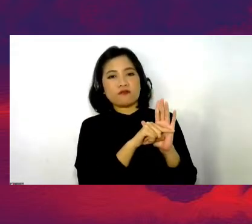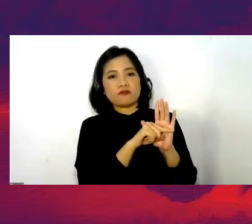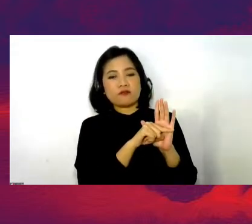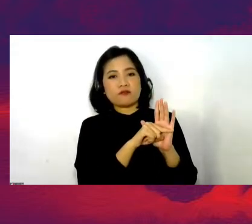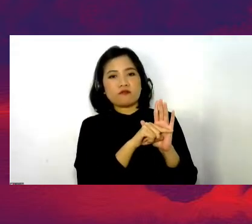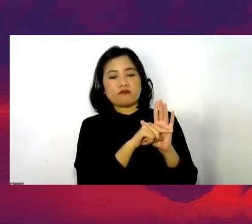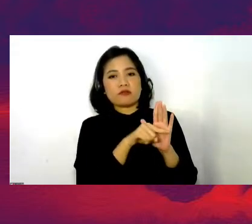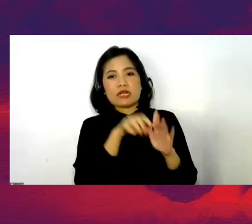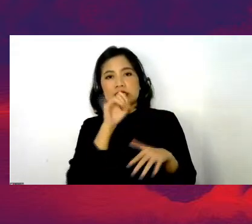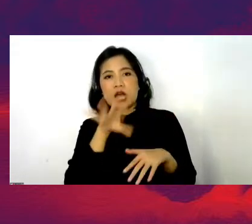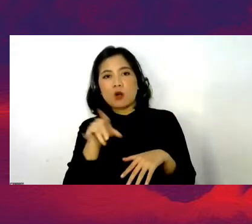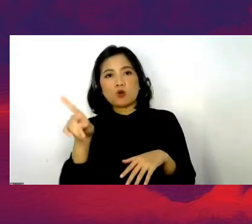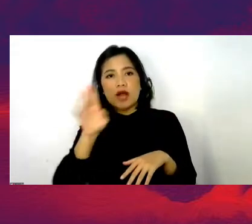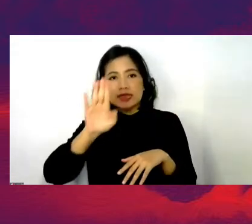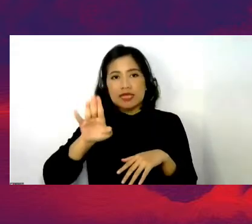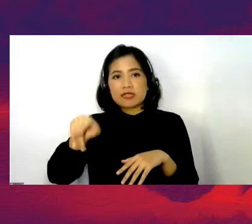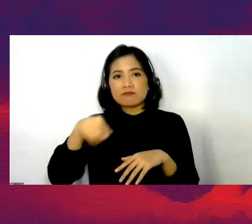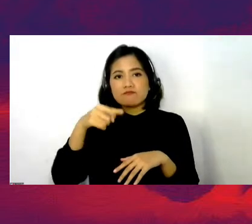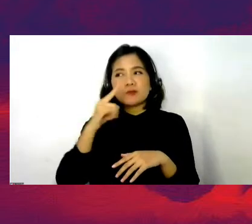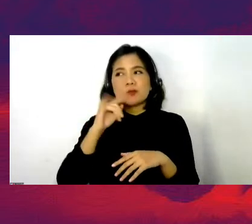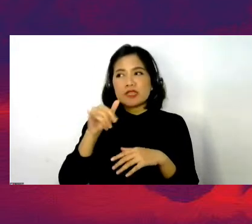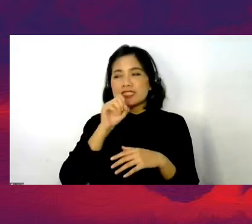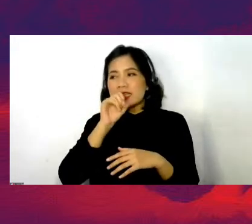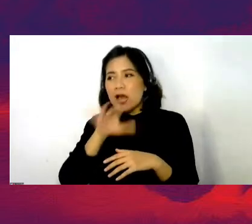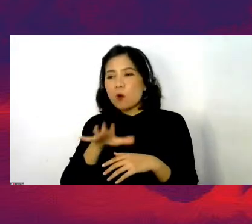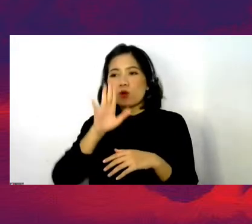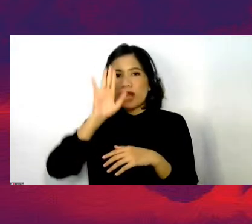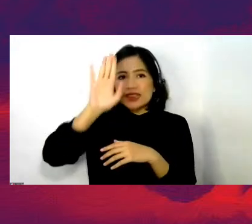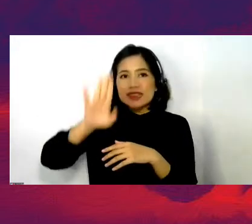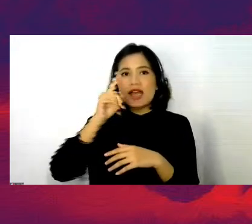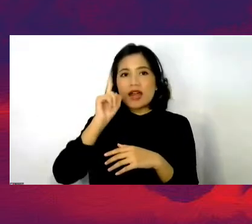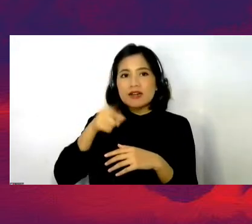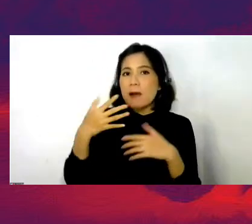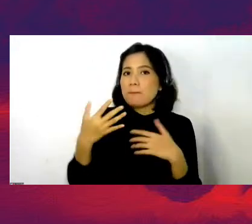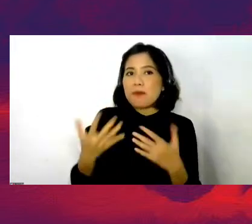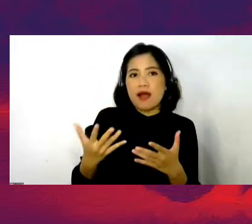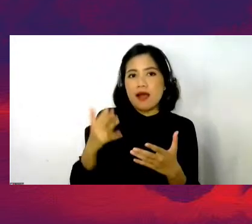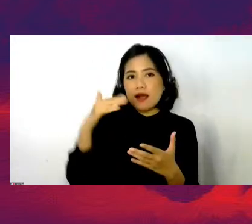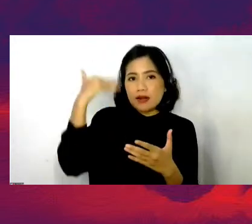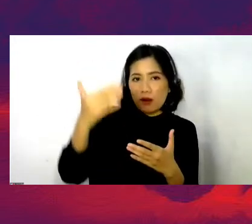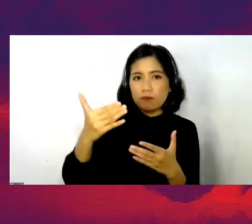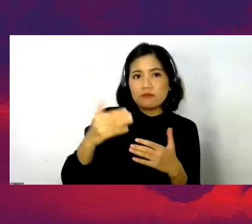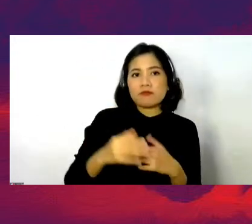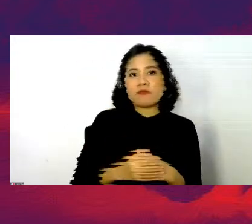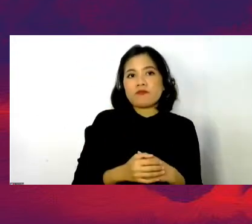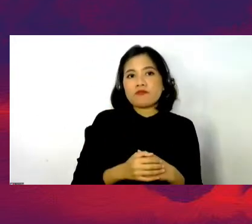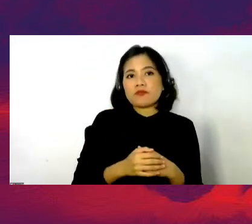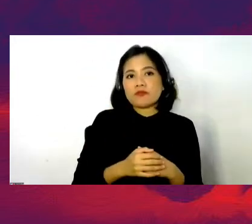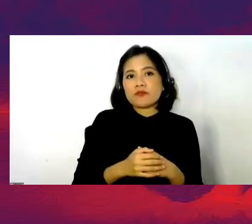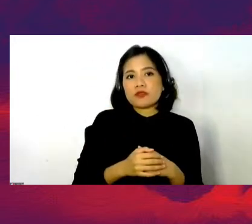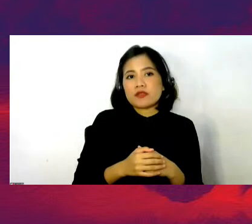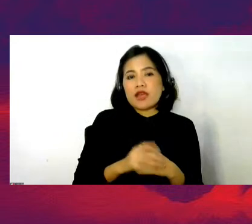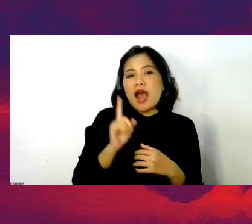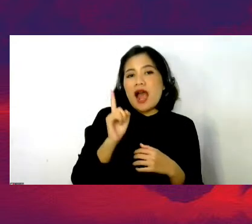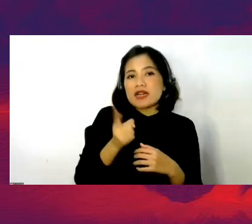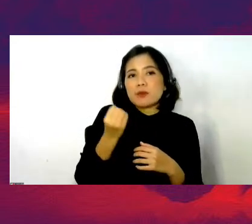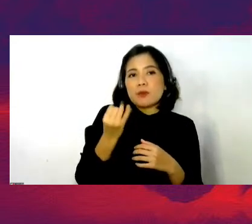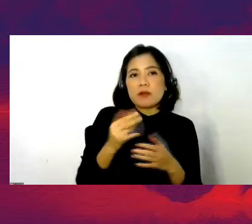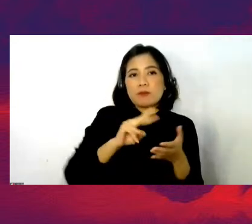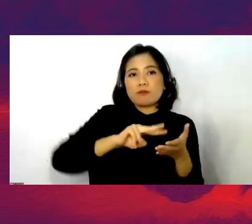is 5/20. The poverty gap. It also is expressible as the head count